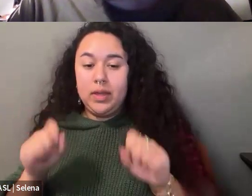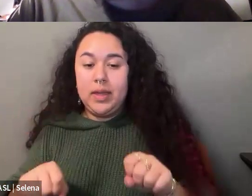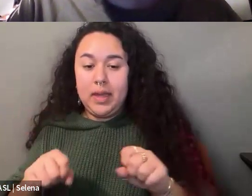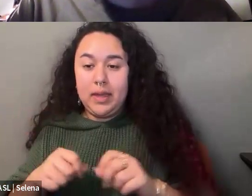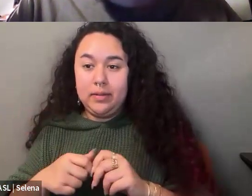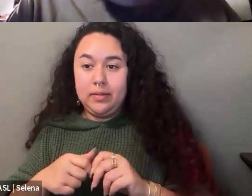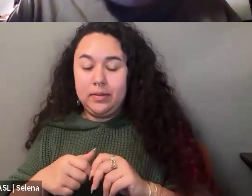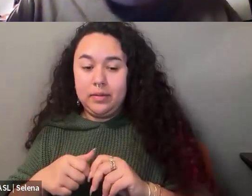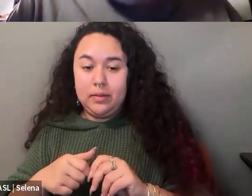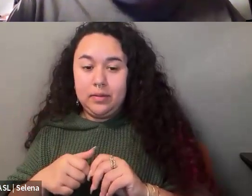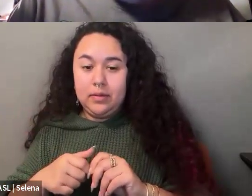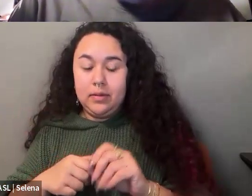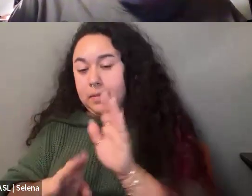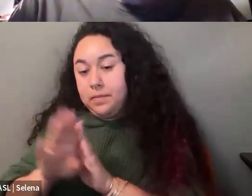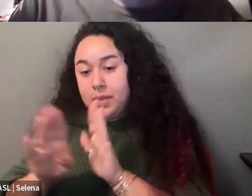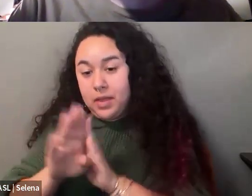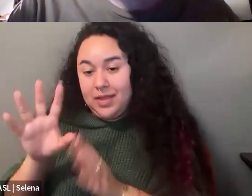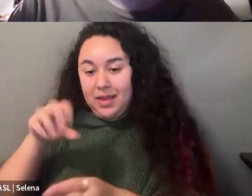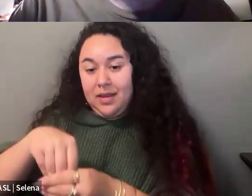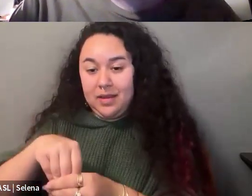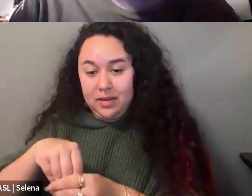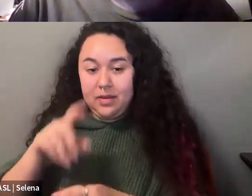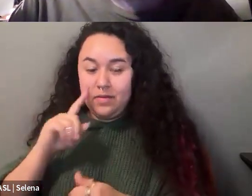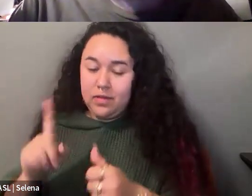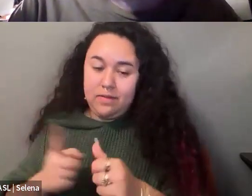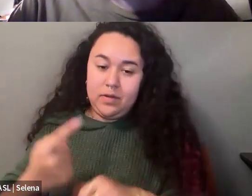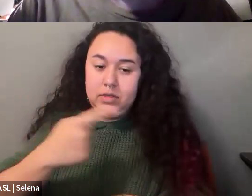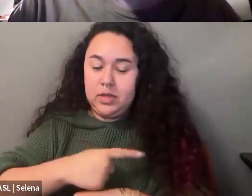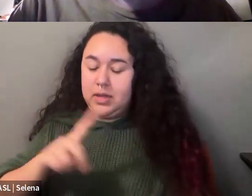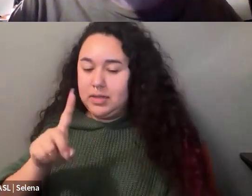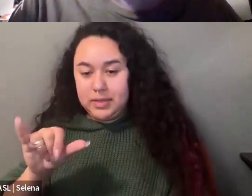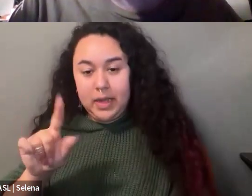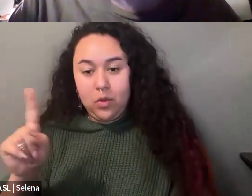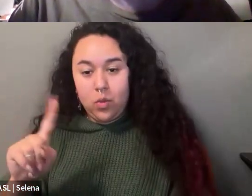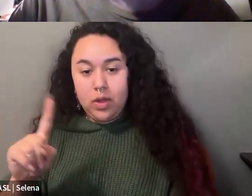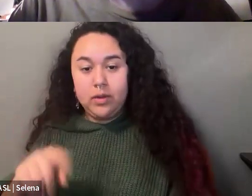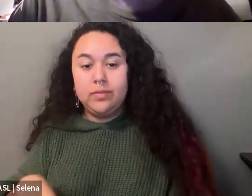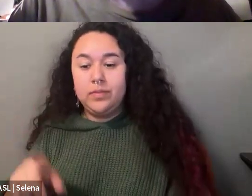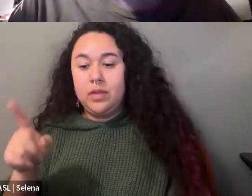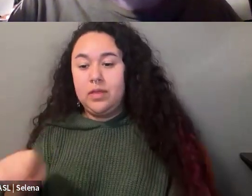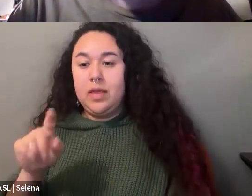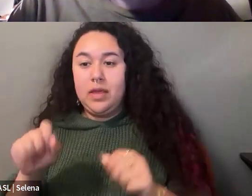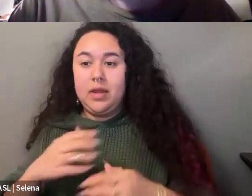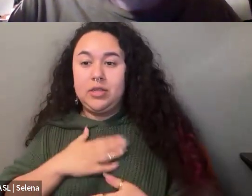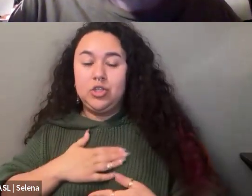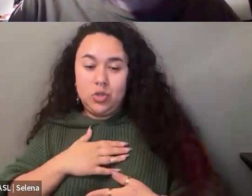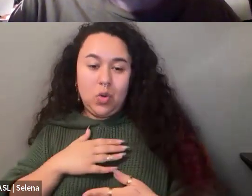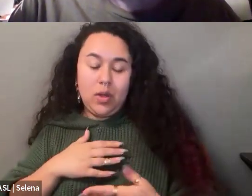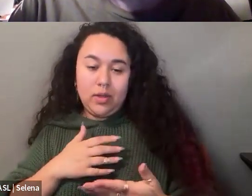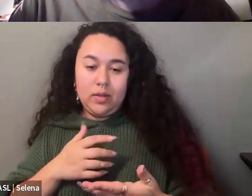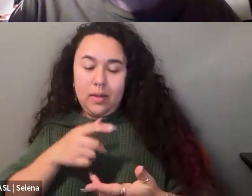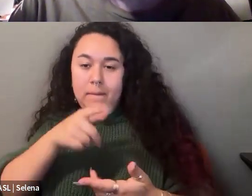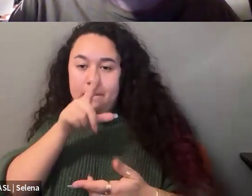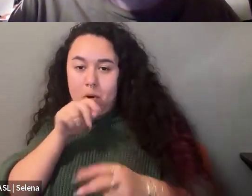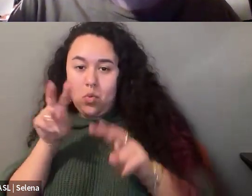like build that in from day one, where they can enjoy it in